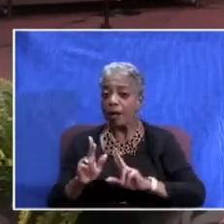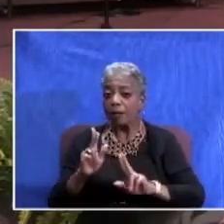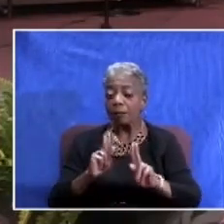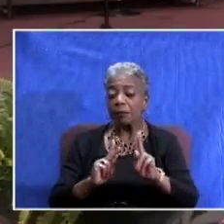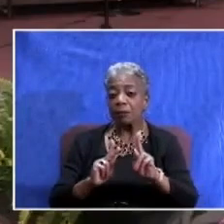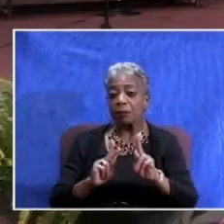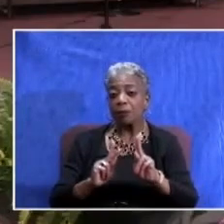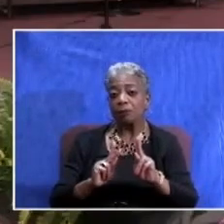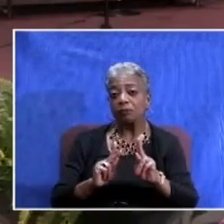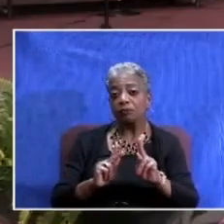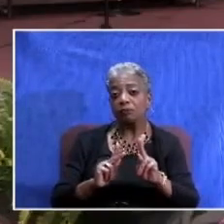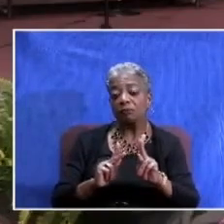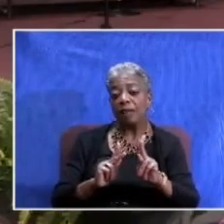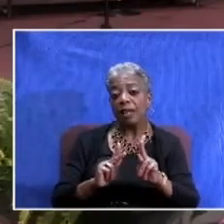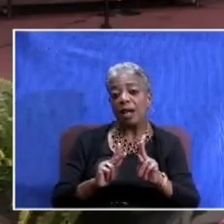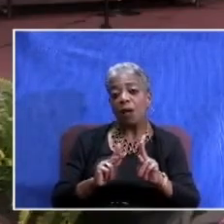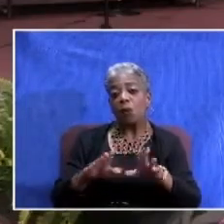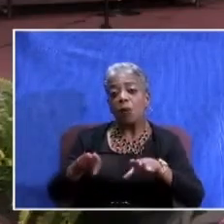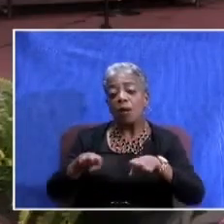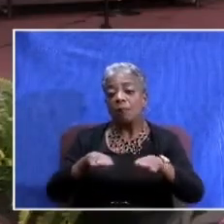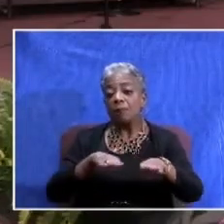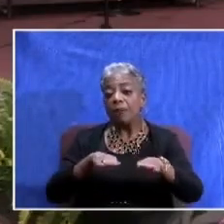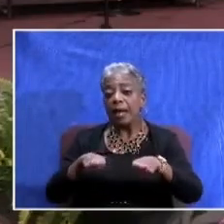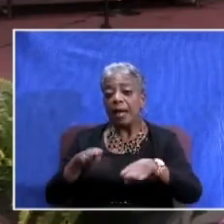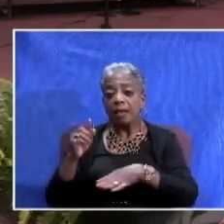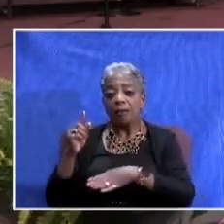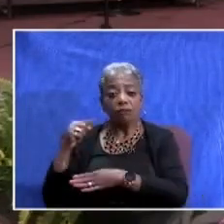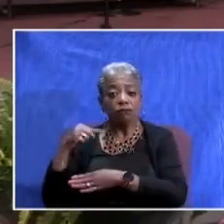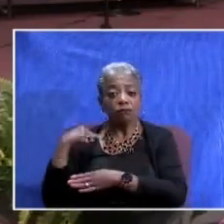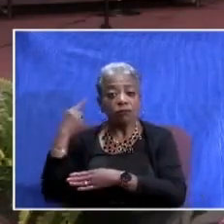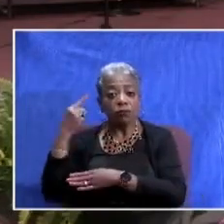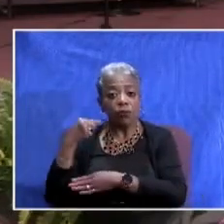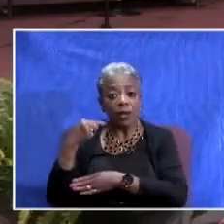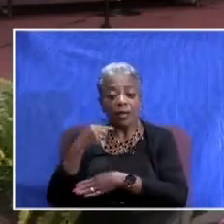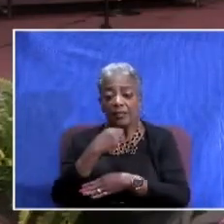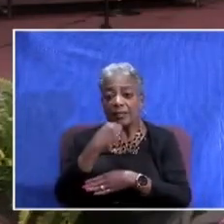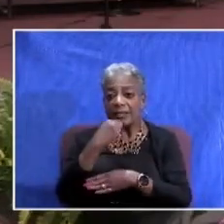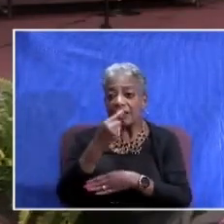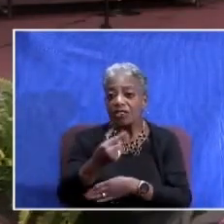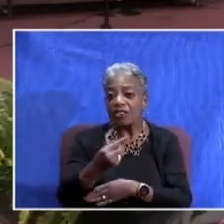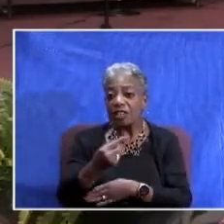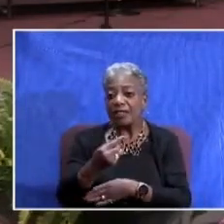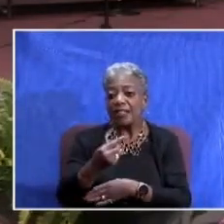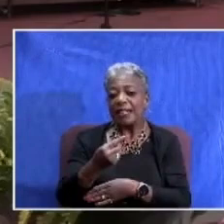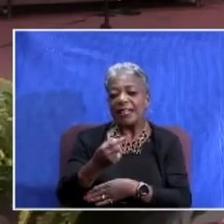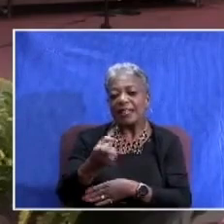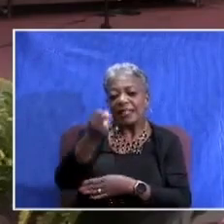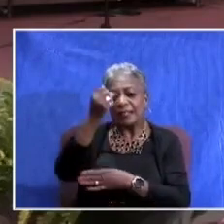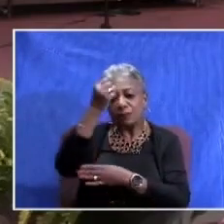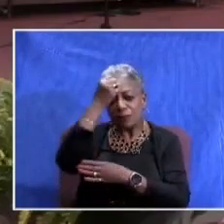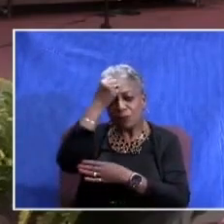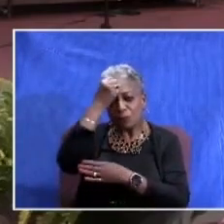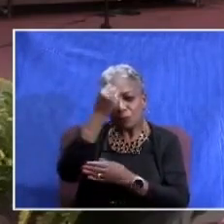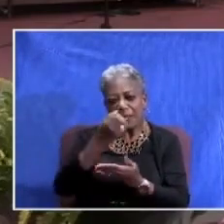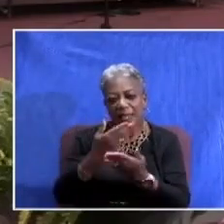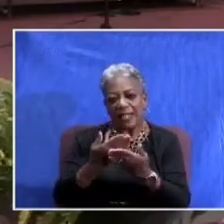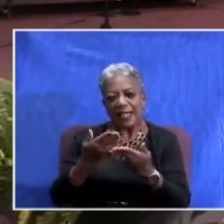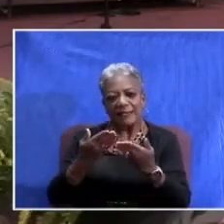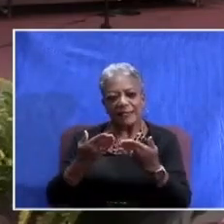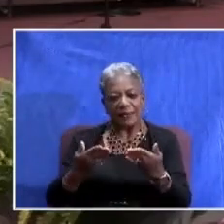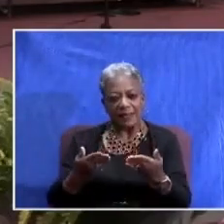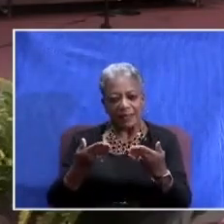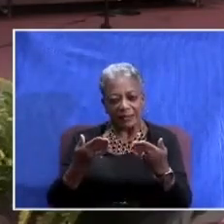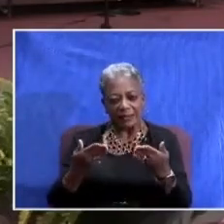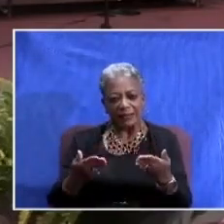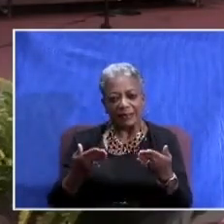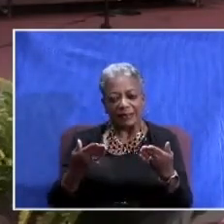you. Y'all ain't hearing me. They'll use a whole lot of decoys to bleep, do the card trick on you. You ain't, they'll do it on you.